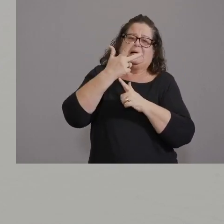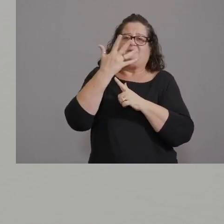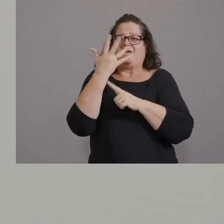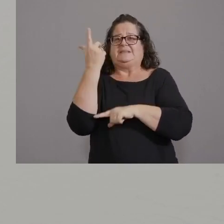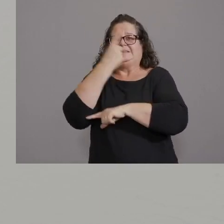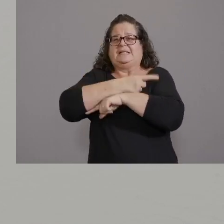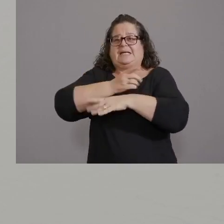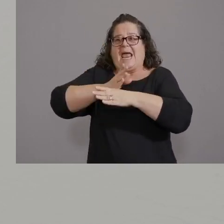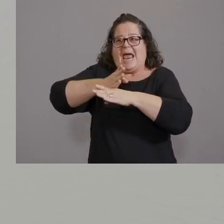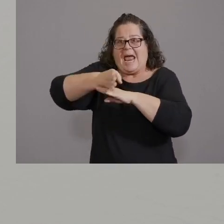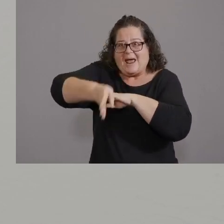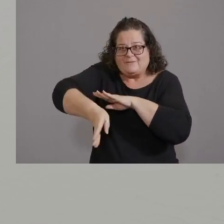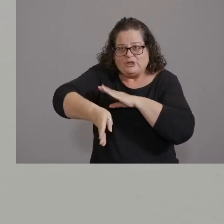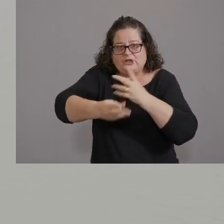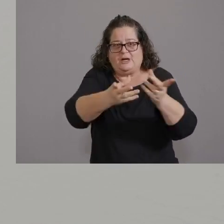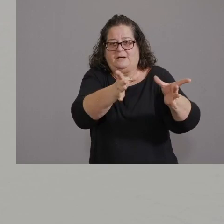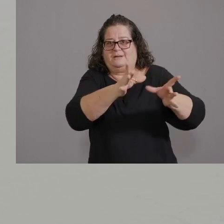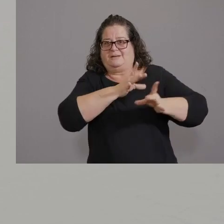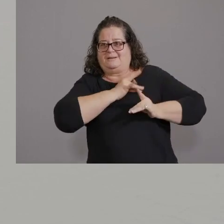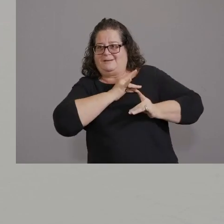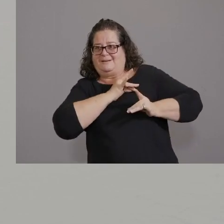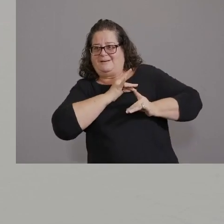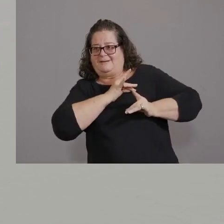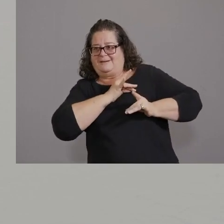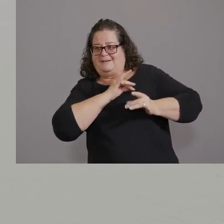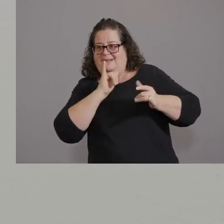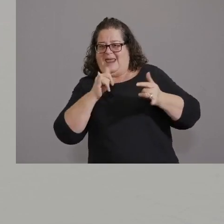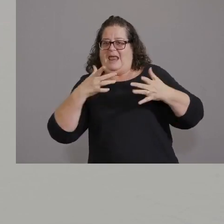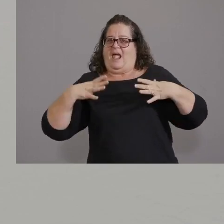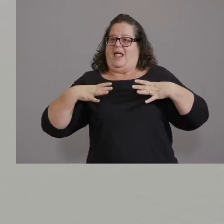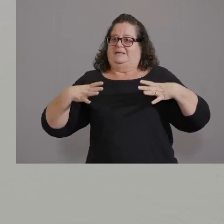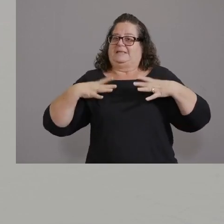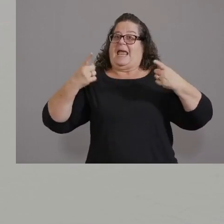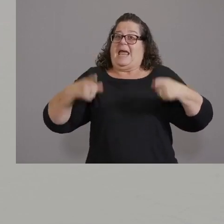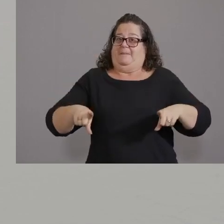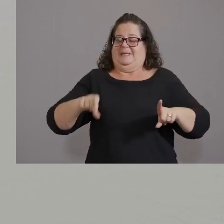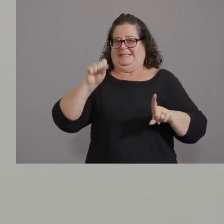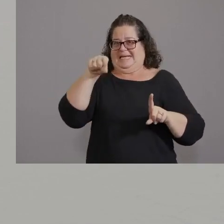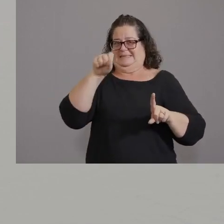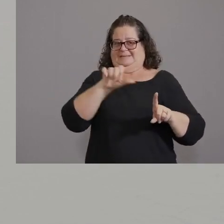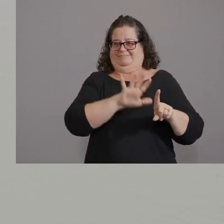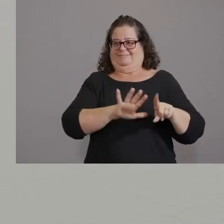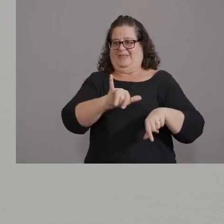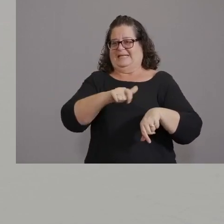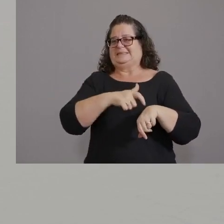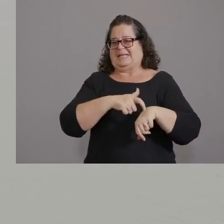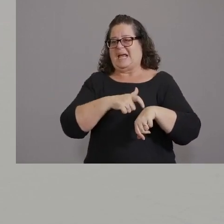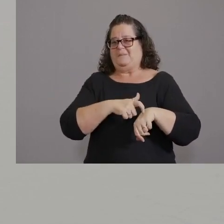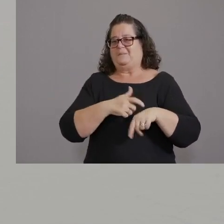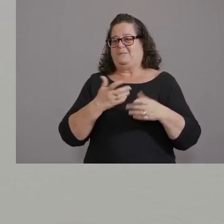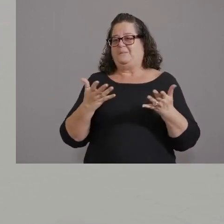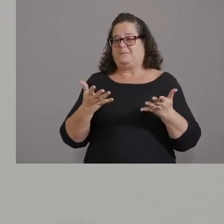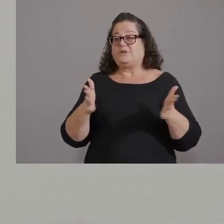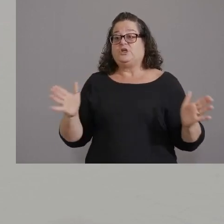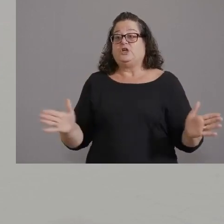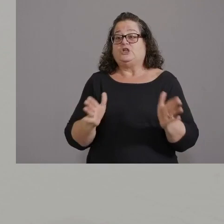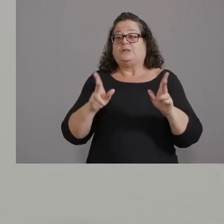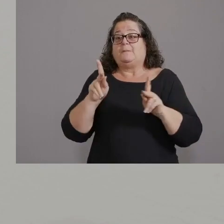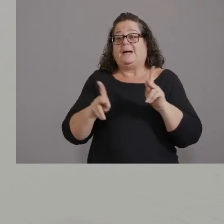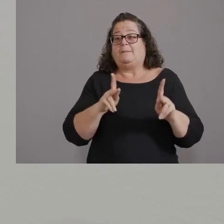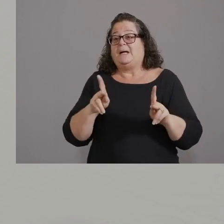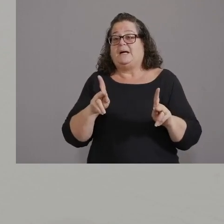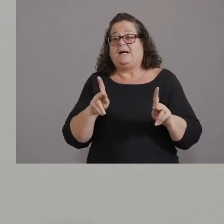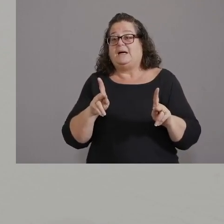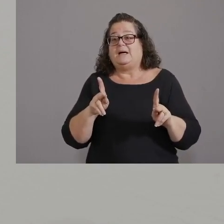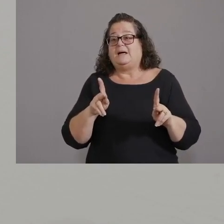holidays. And we're seeing that in the data. And what we would really encourage people is you can't let your guard down. Even when you're